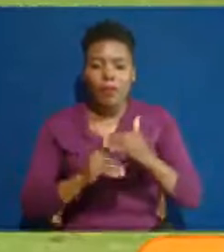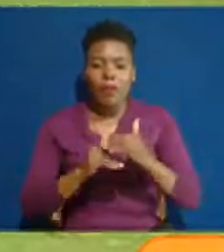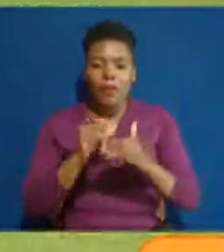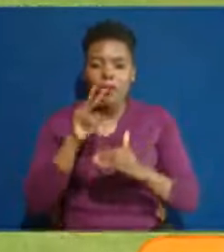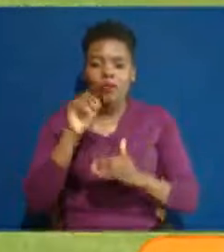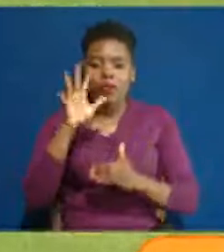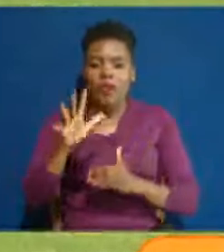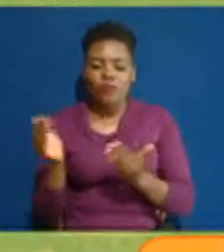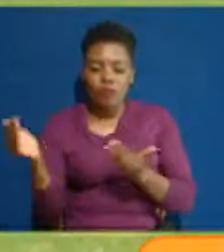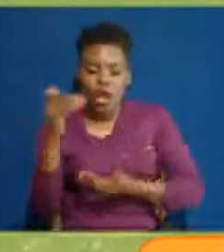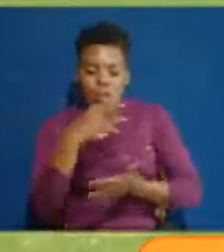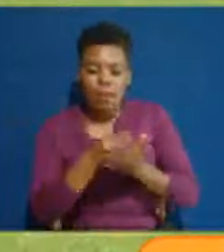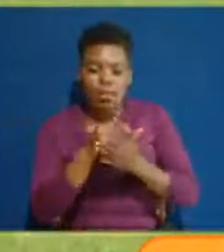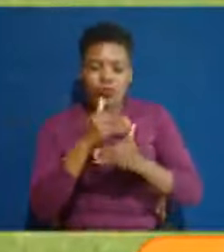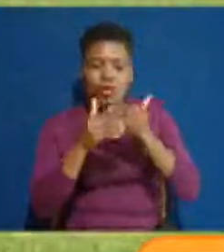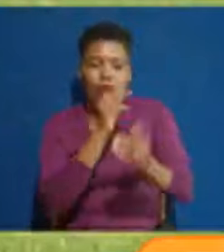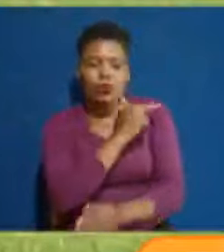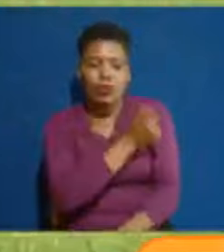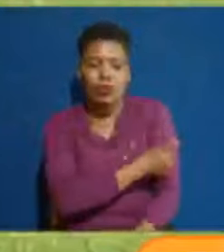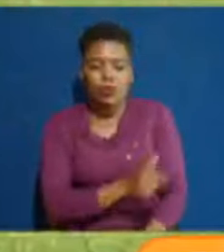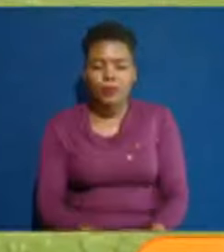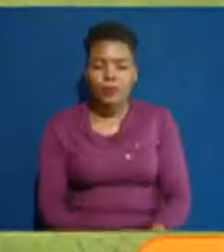raise funds for the facility.